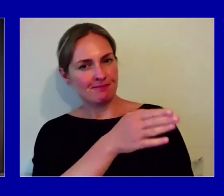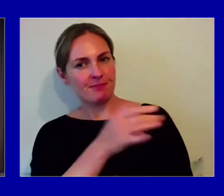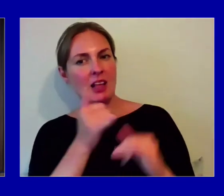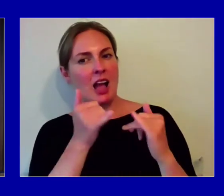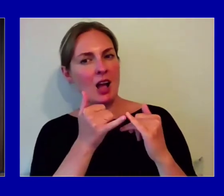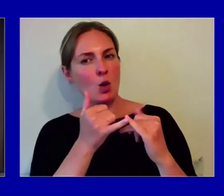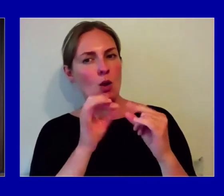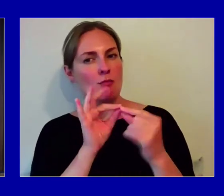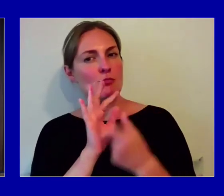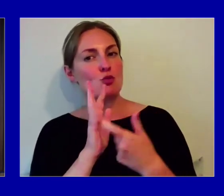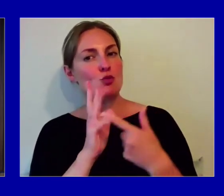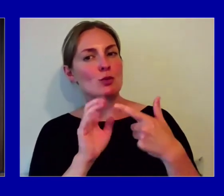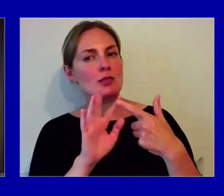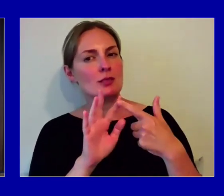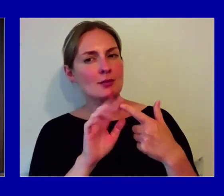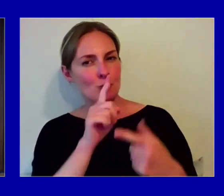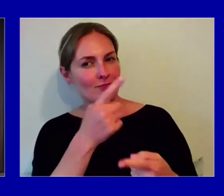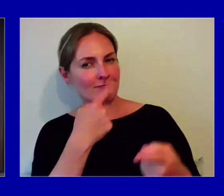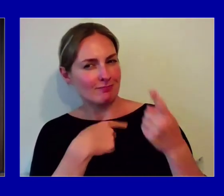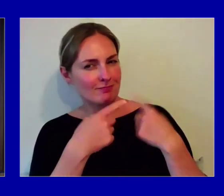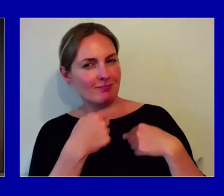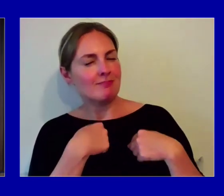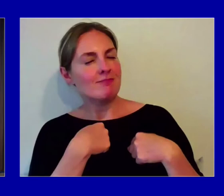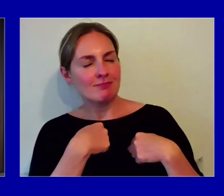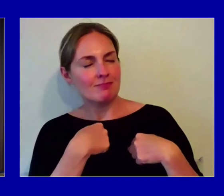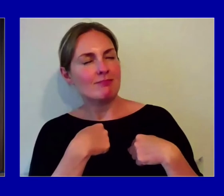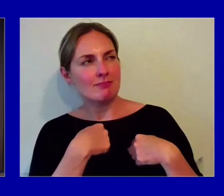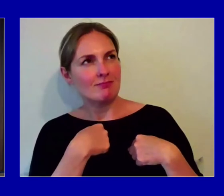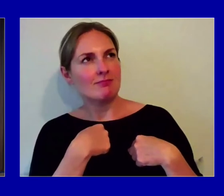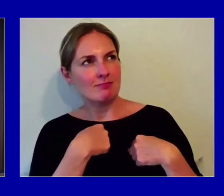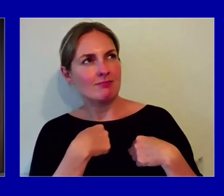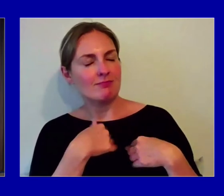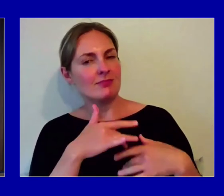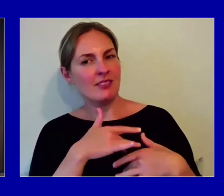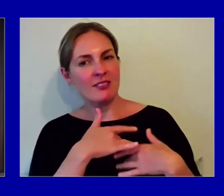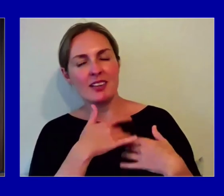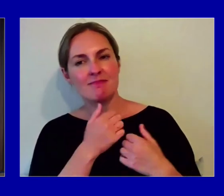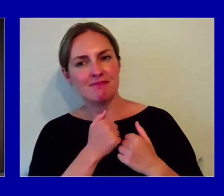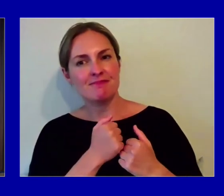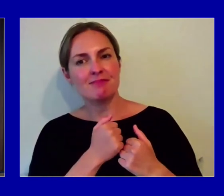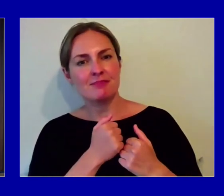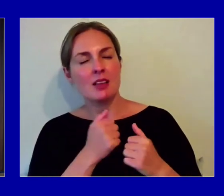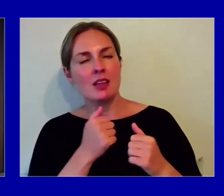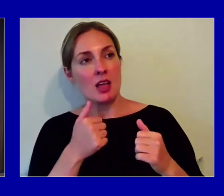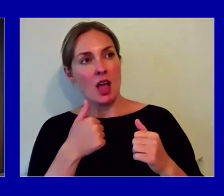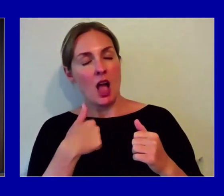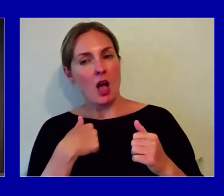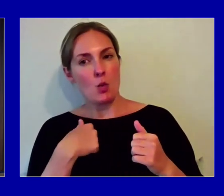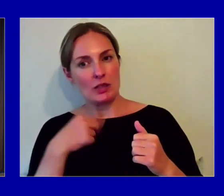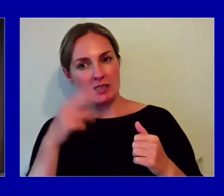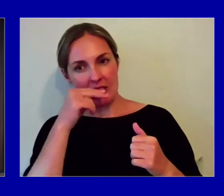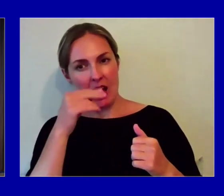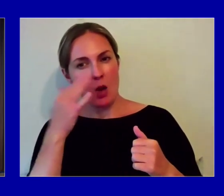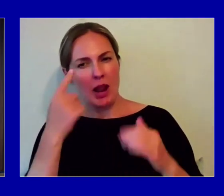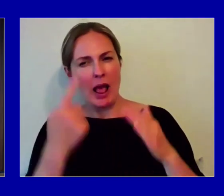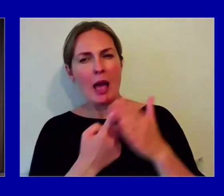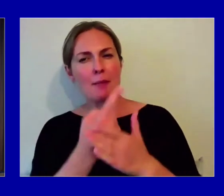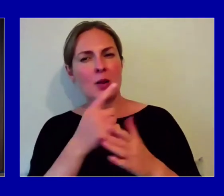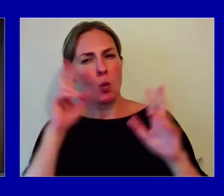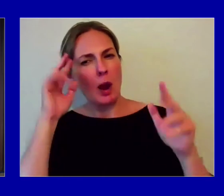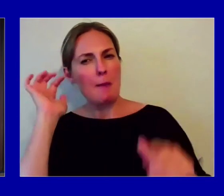for me resonated so much. So I grew up in King Lake and I was 17 when Black Saturday happened. And I was living there at the time and we